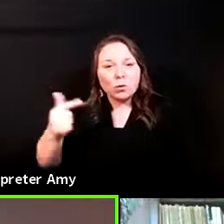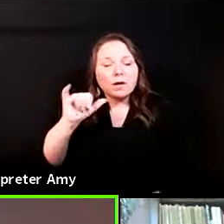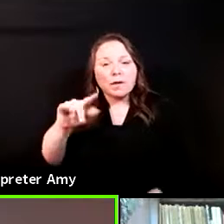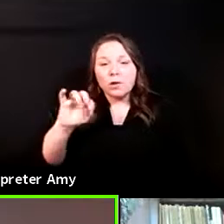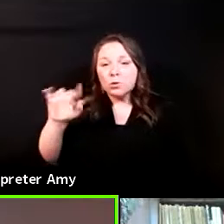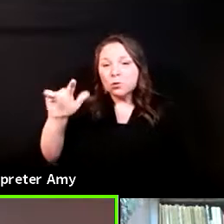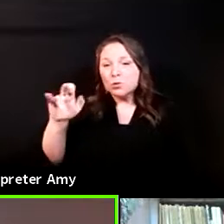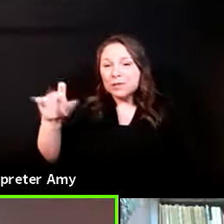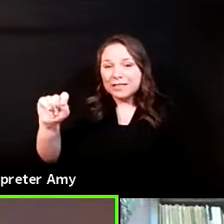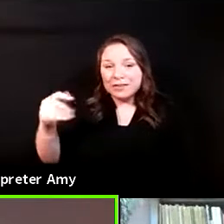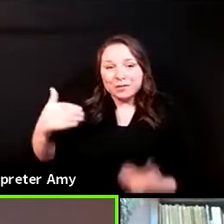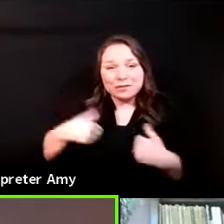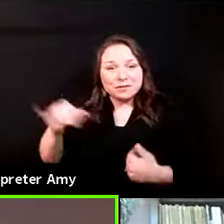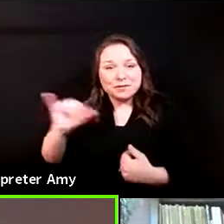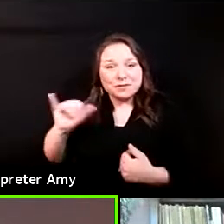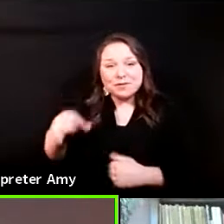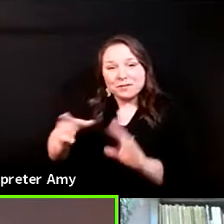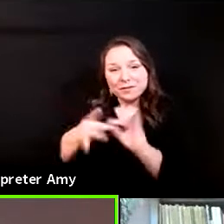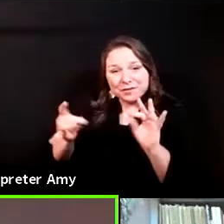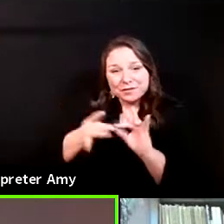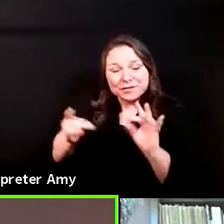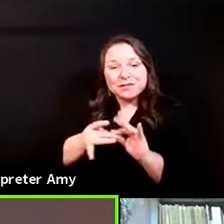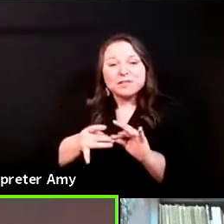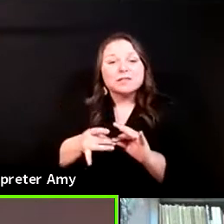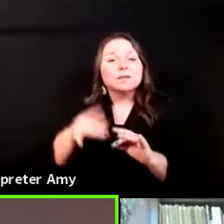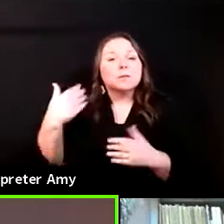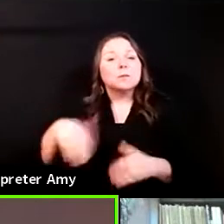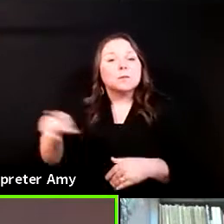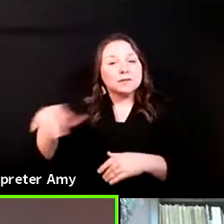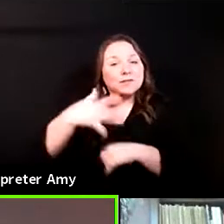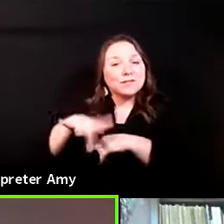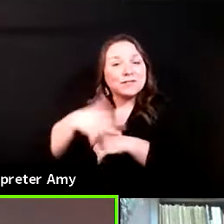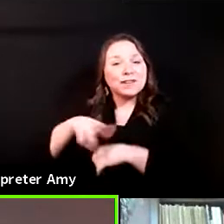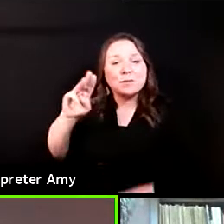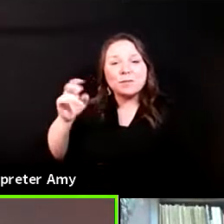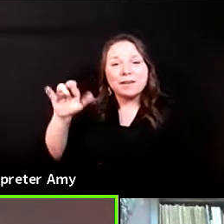toolkit that Dr. Varghese mentioned, that Julie mentioned, that is available at